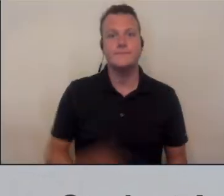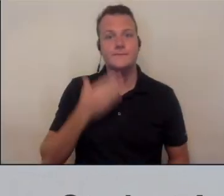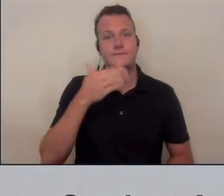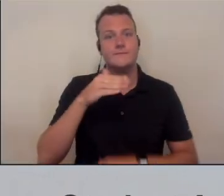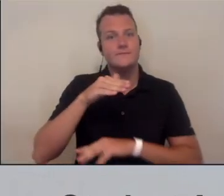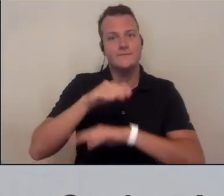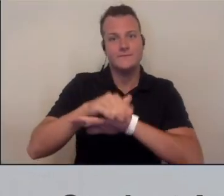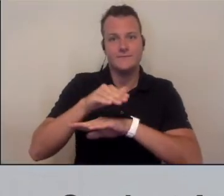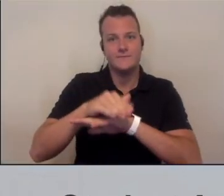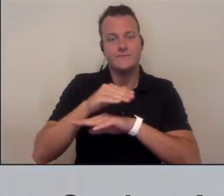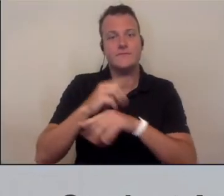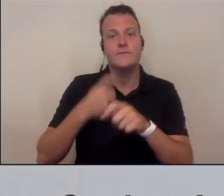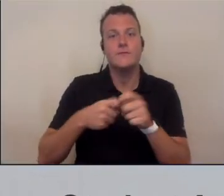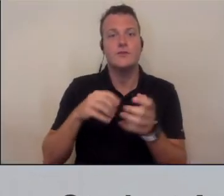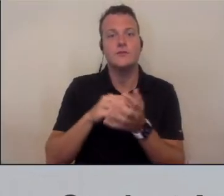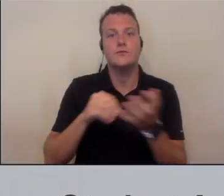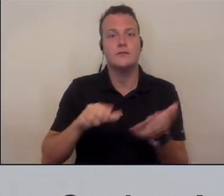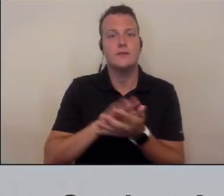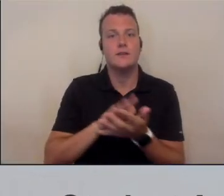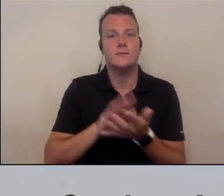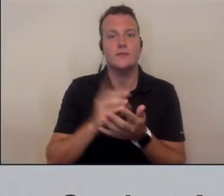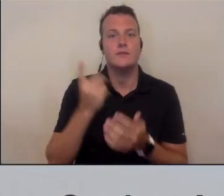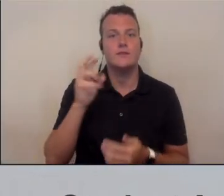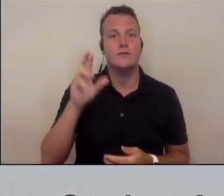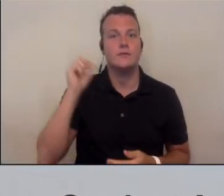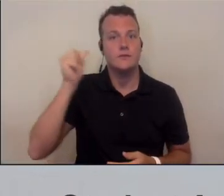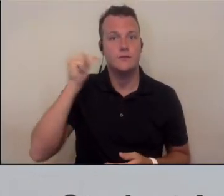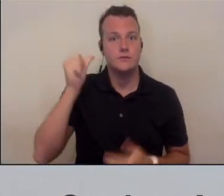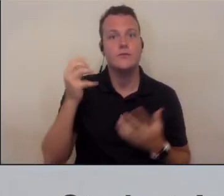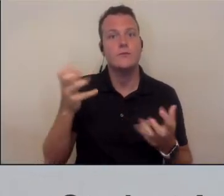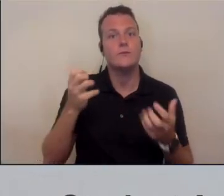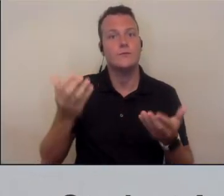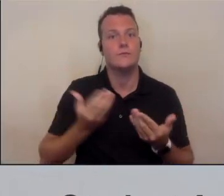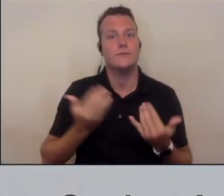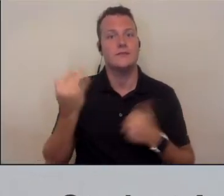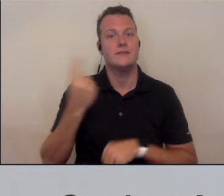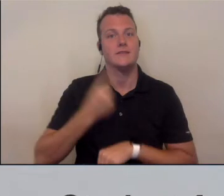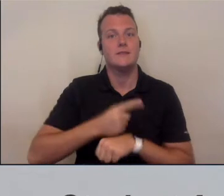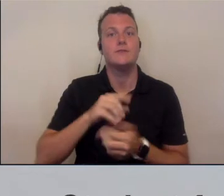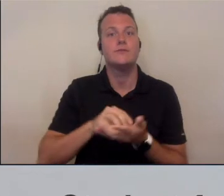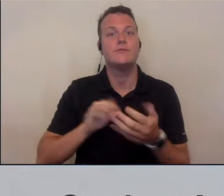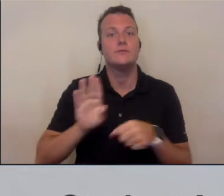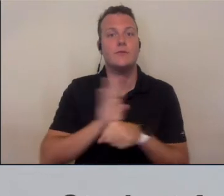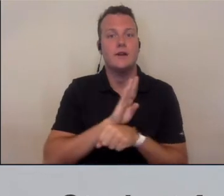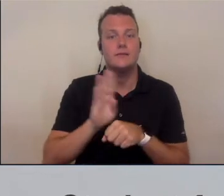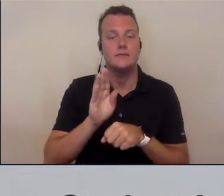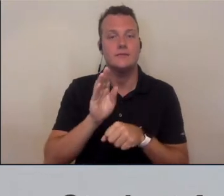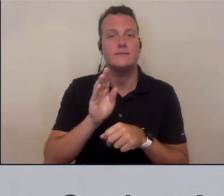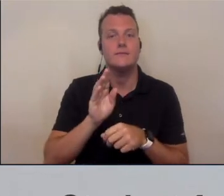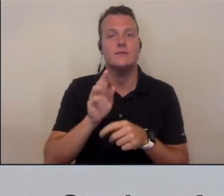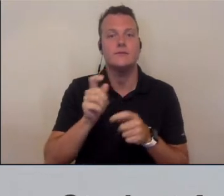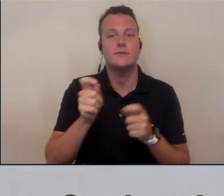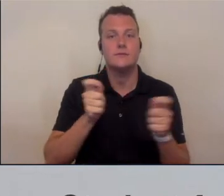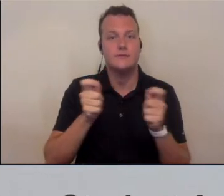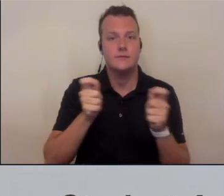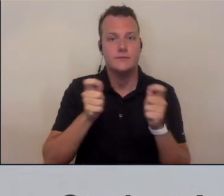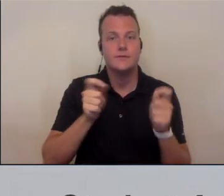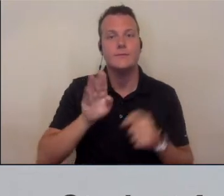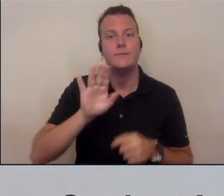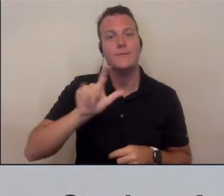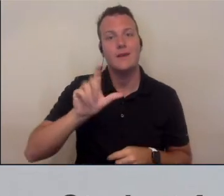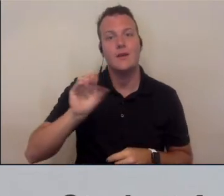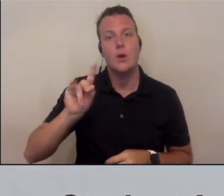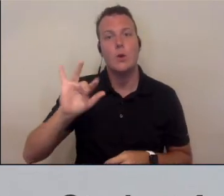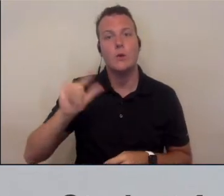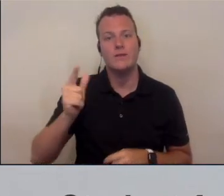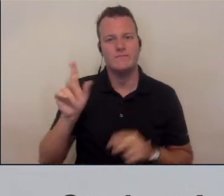Good evening. On behalf of the Student Academy of Doctors of Audiology, I would like to welcome you to today's Student Practice Management webinar, Billing and Coding. My